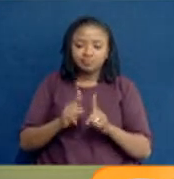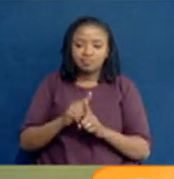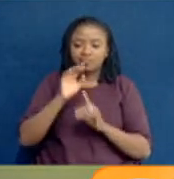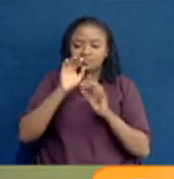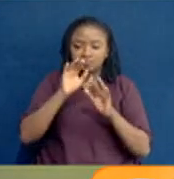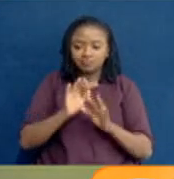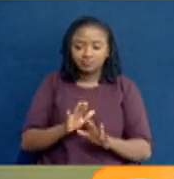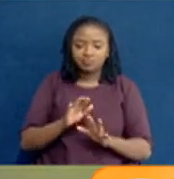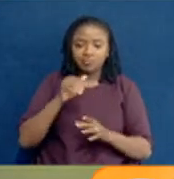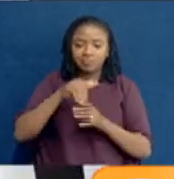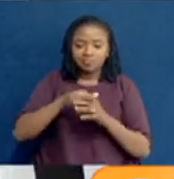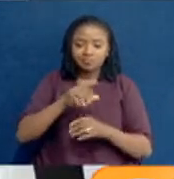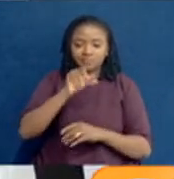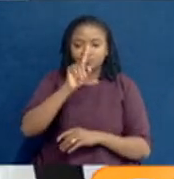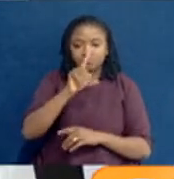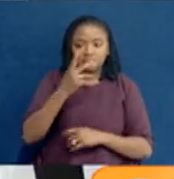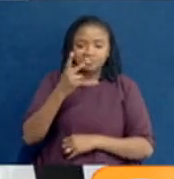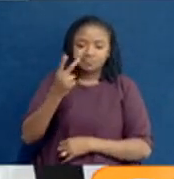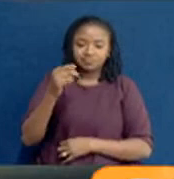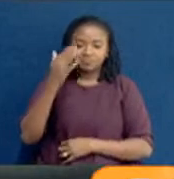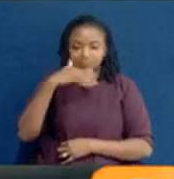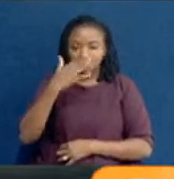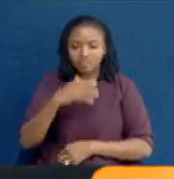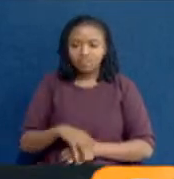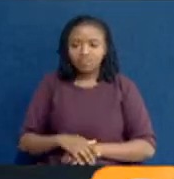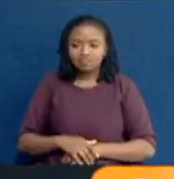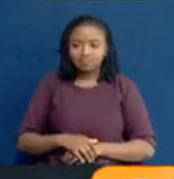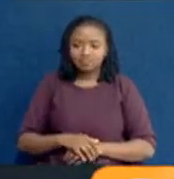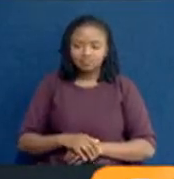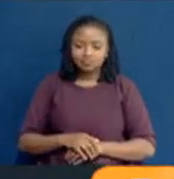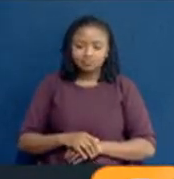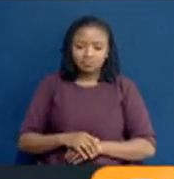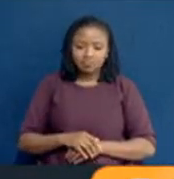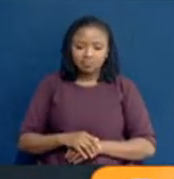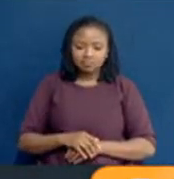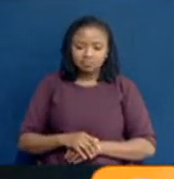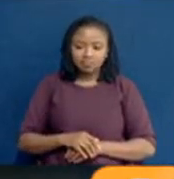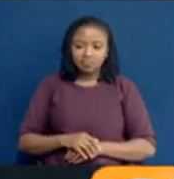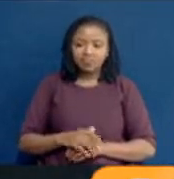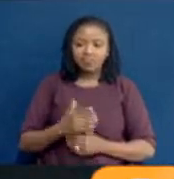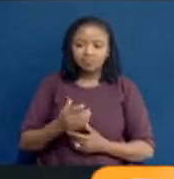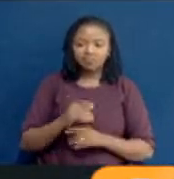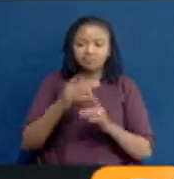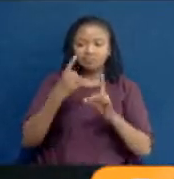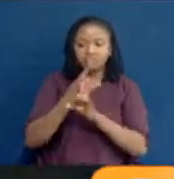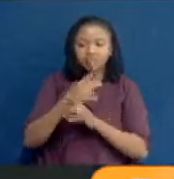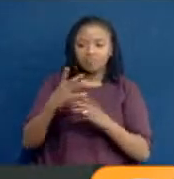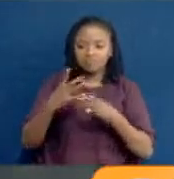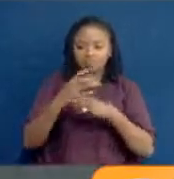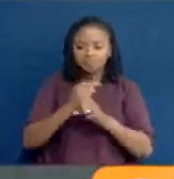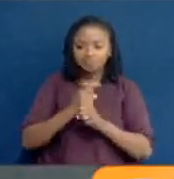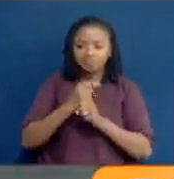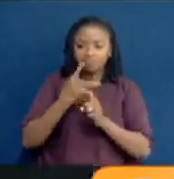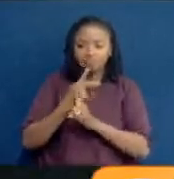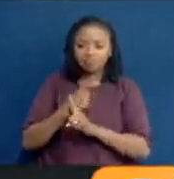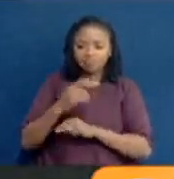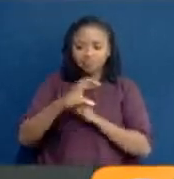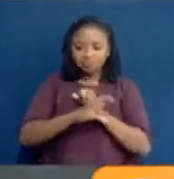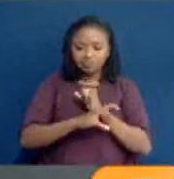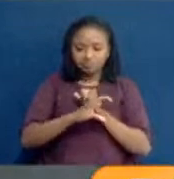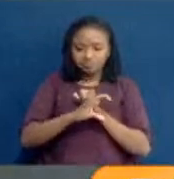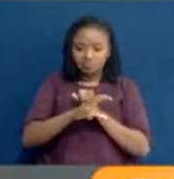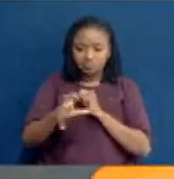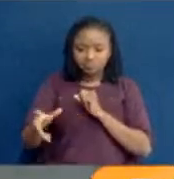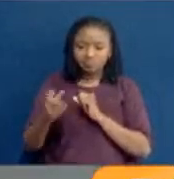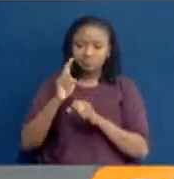usually within 1 to 2 days. So far, 182 organizations across 5 different countries have embraced Mobi Water. This